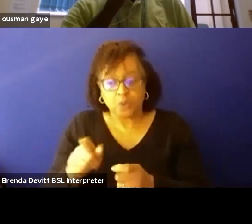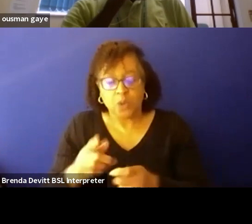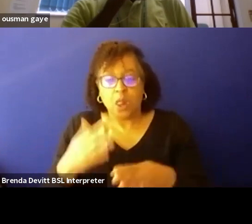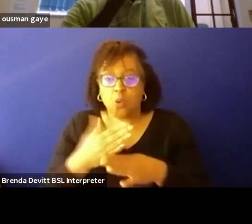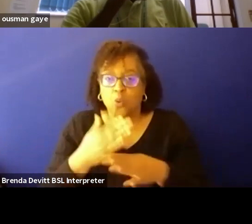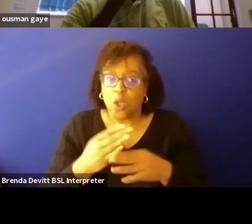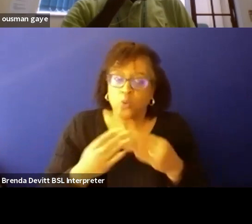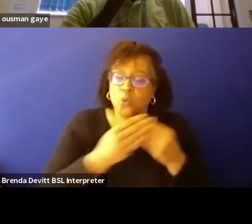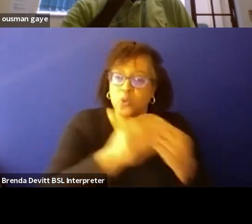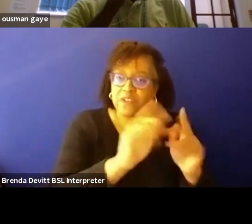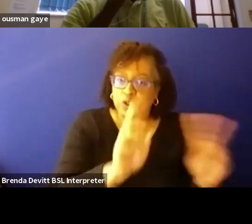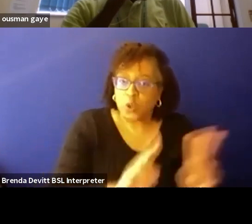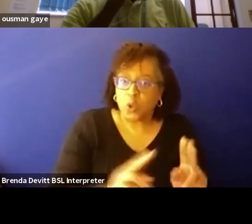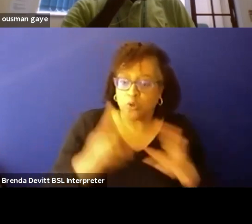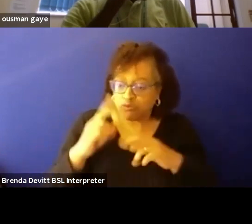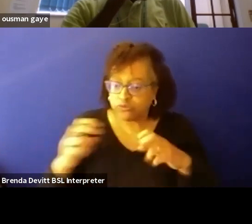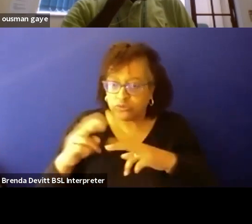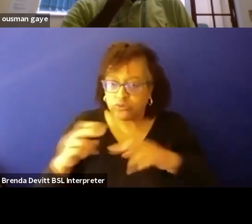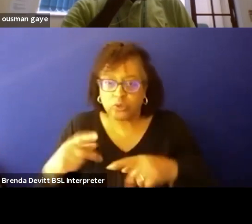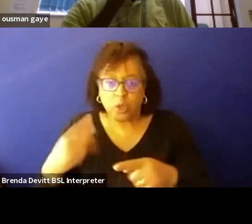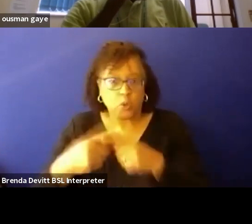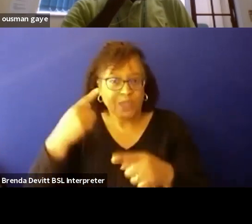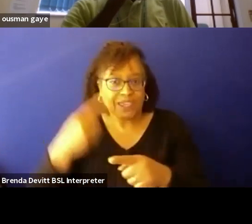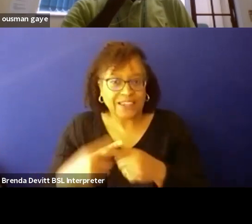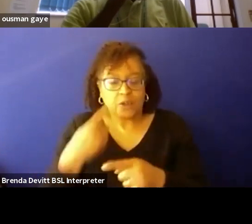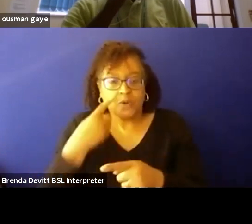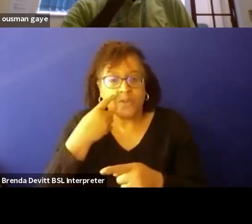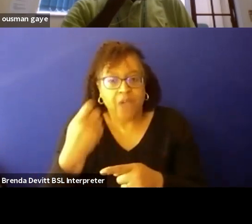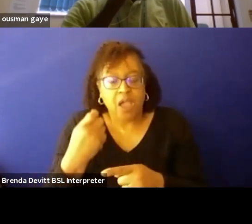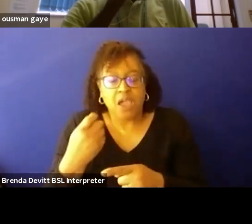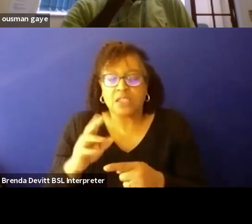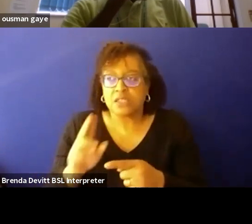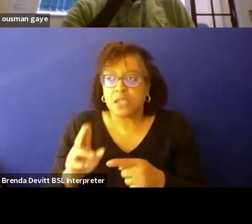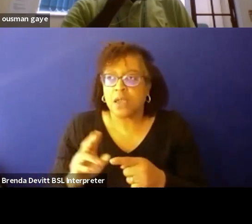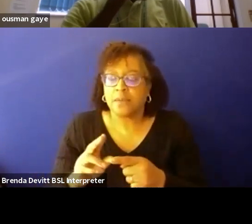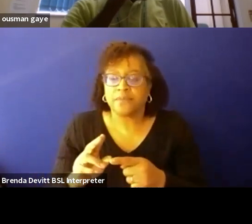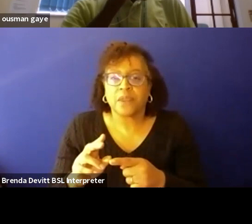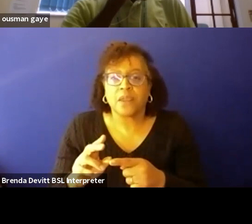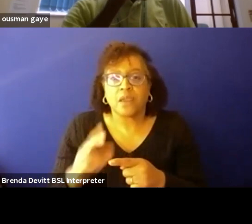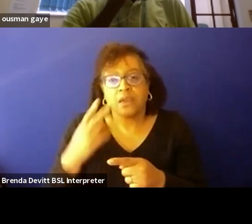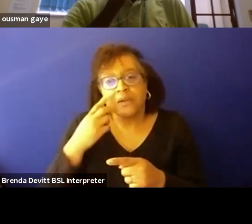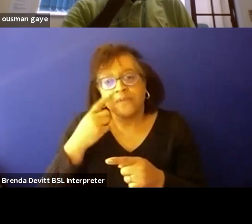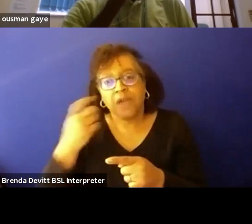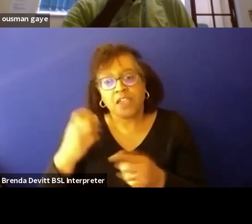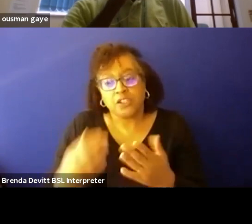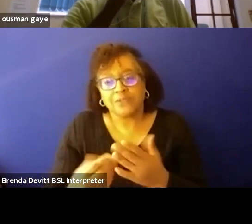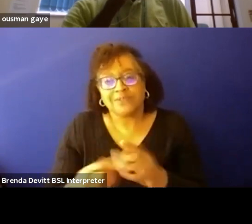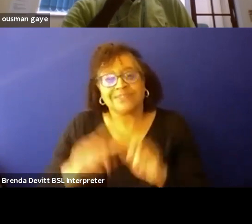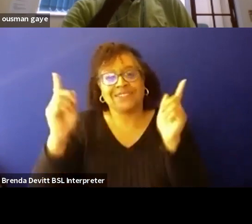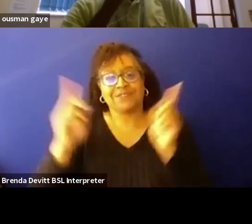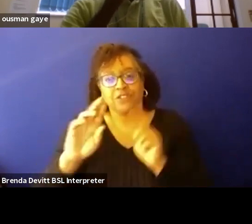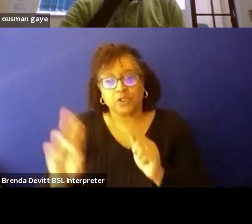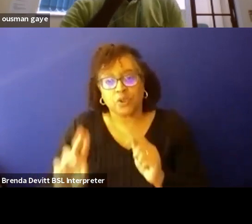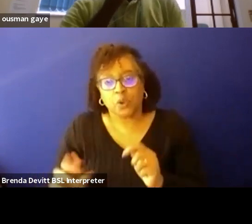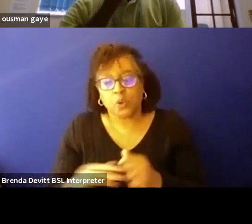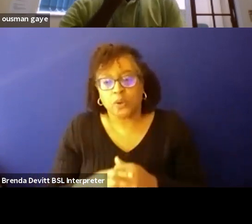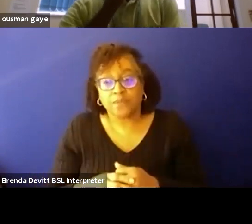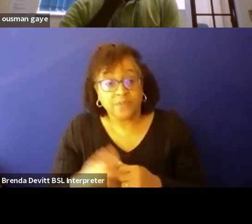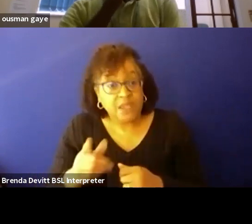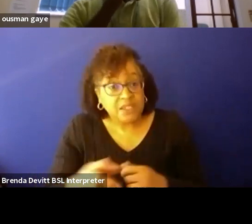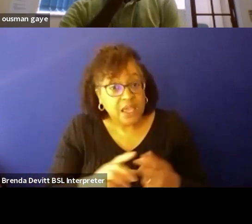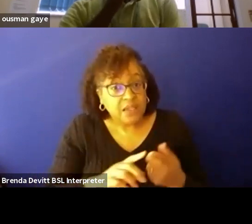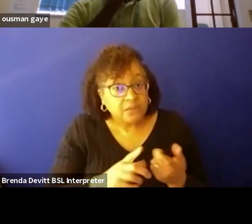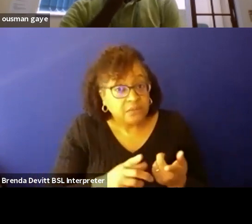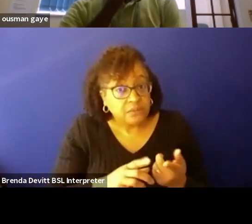as soon as possible. Is it a mainstream or a special school? No, he's a special school in